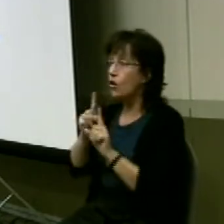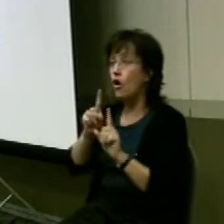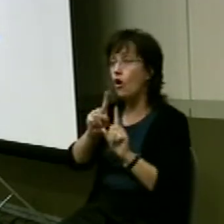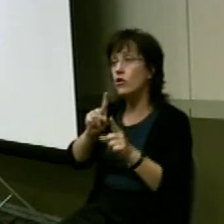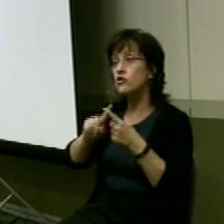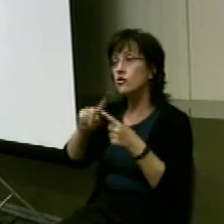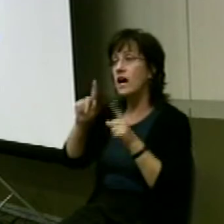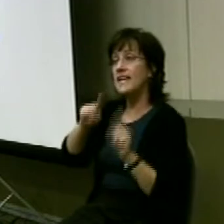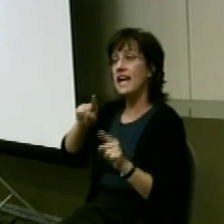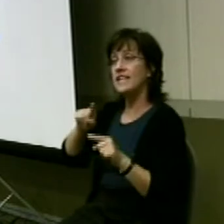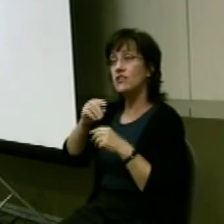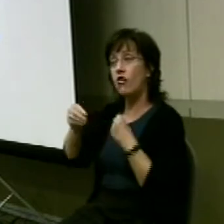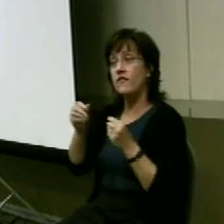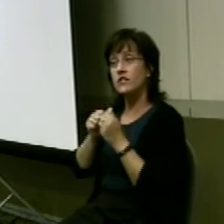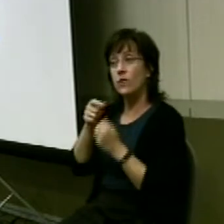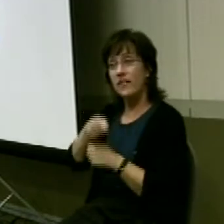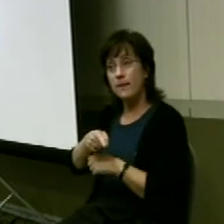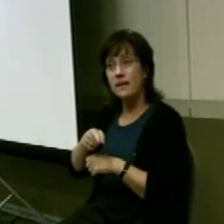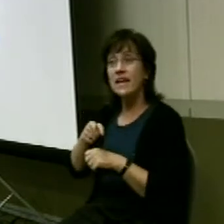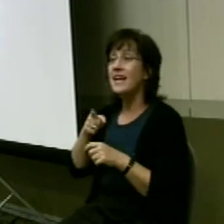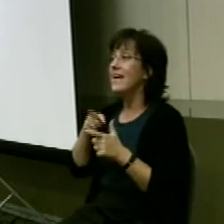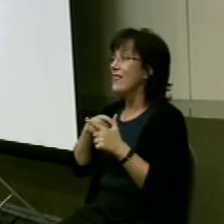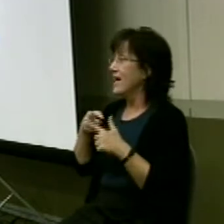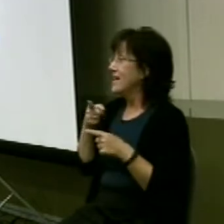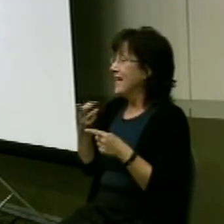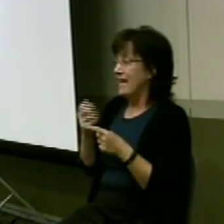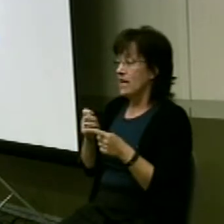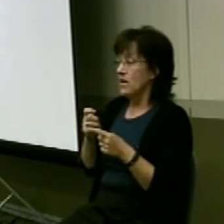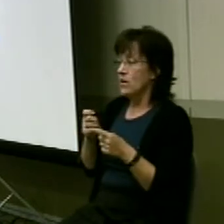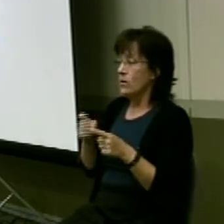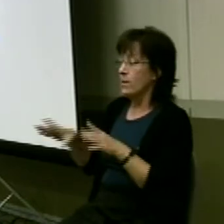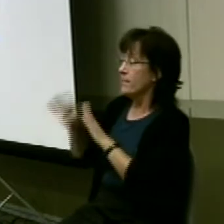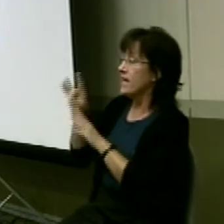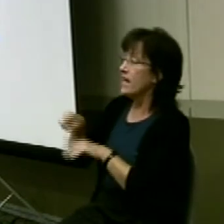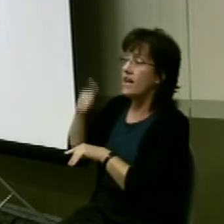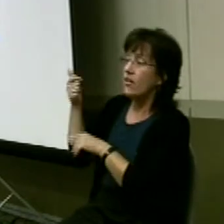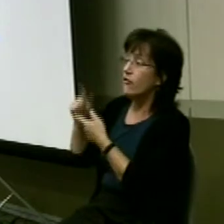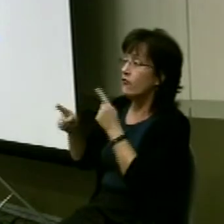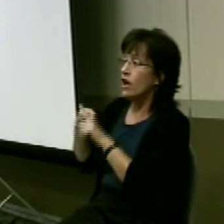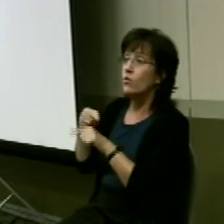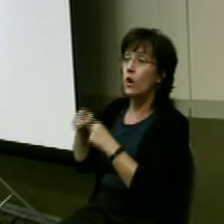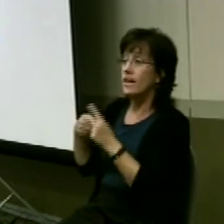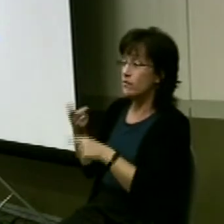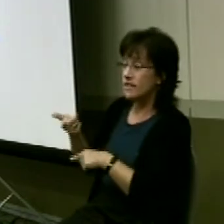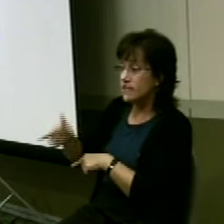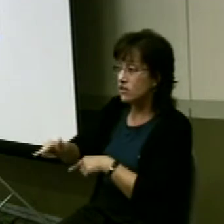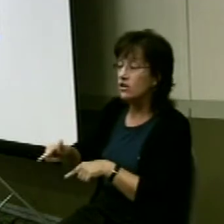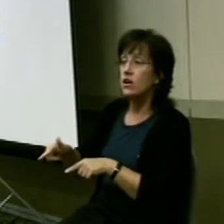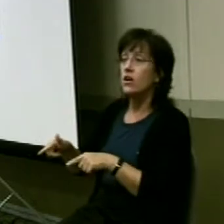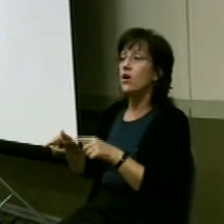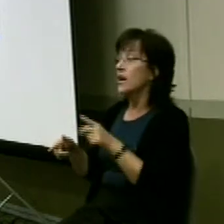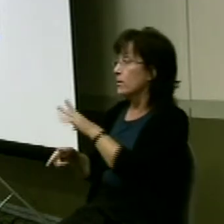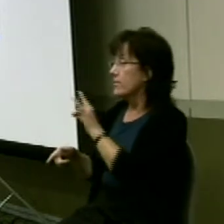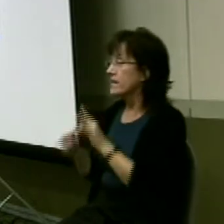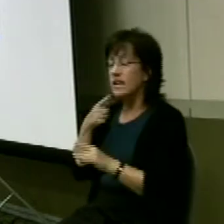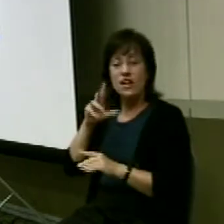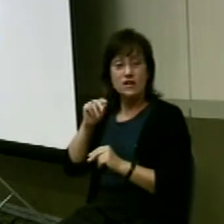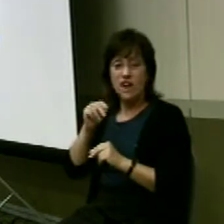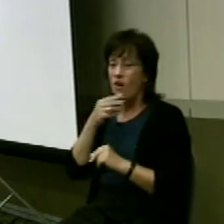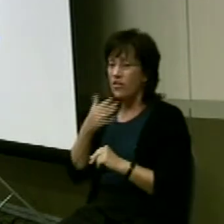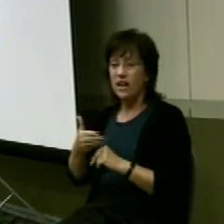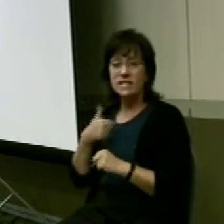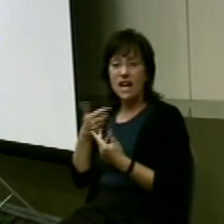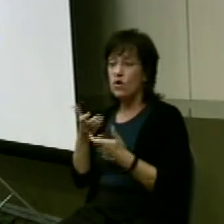a friend didn't pick him to go down to the attendance office with him, he would, pick a different friend when it was his turn. Or if they